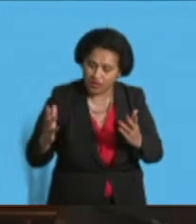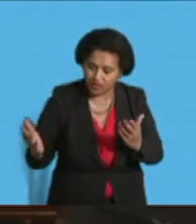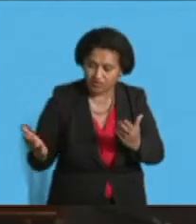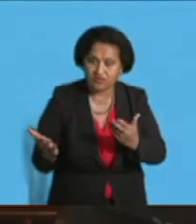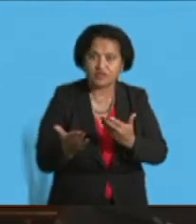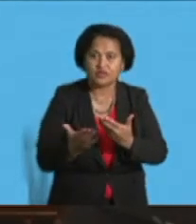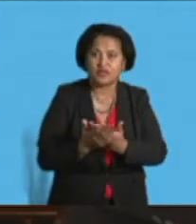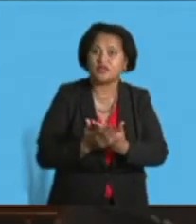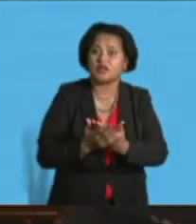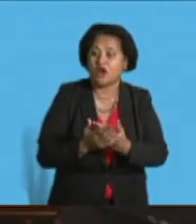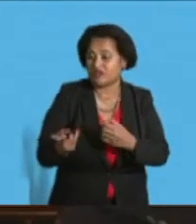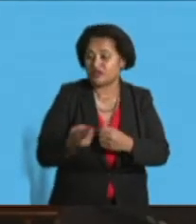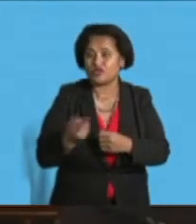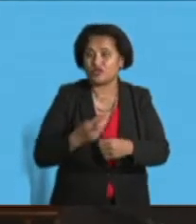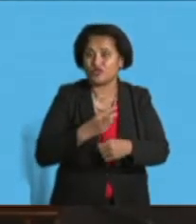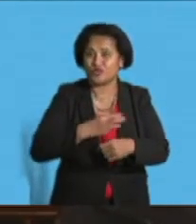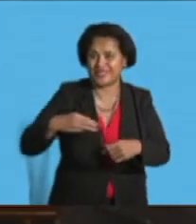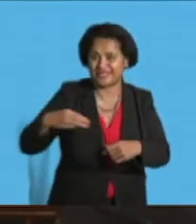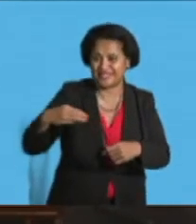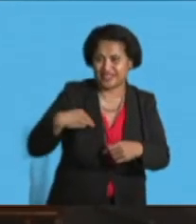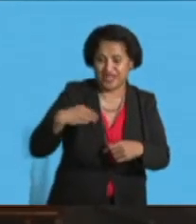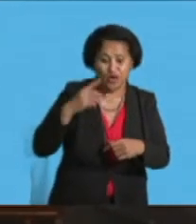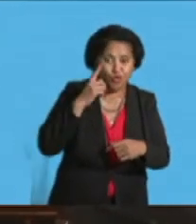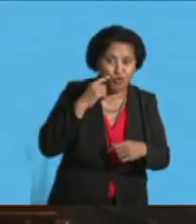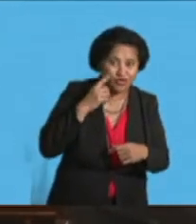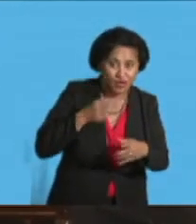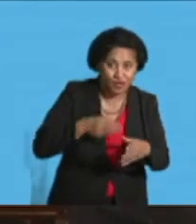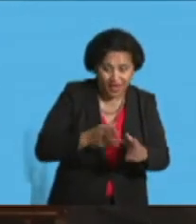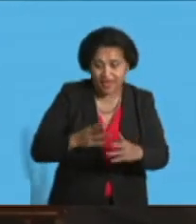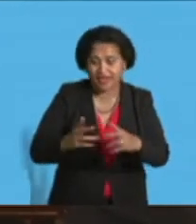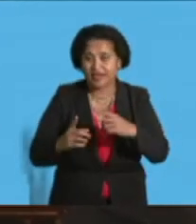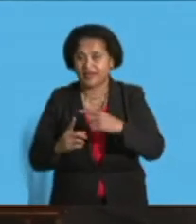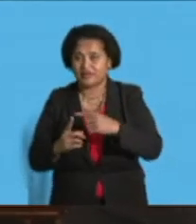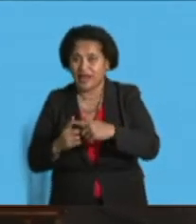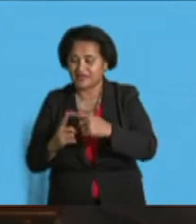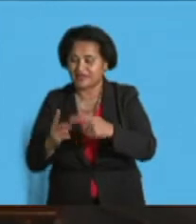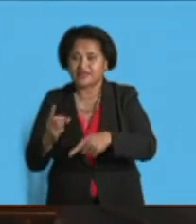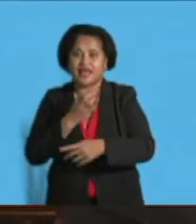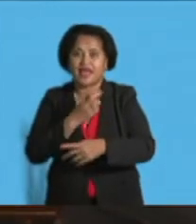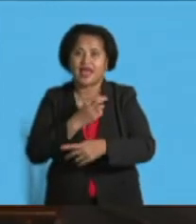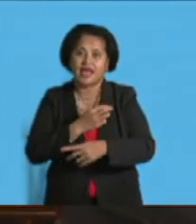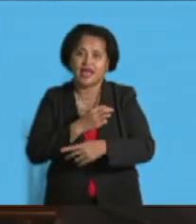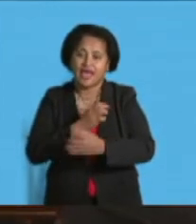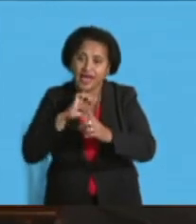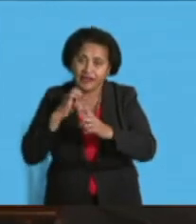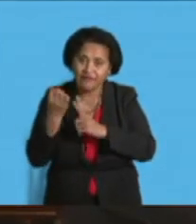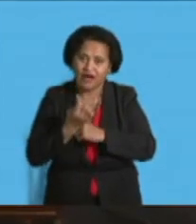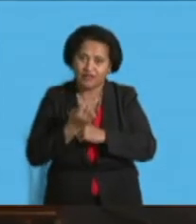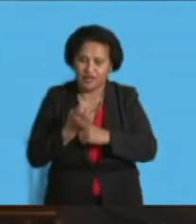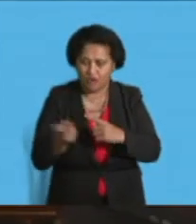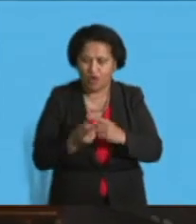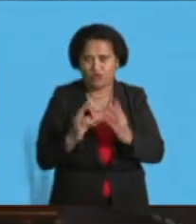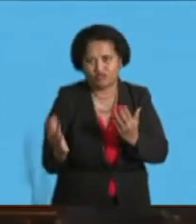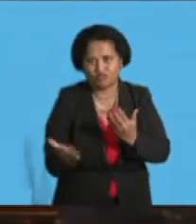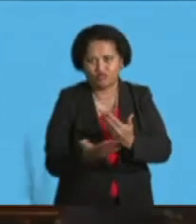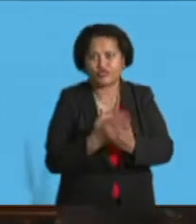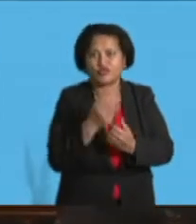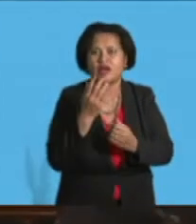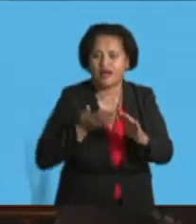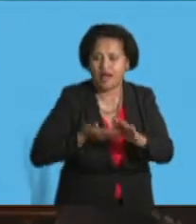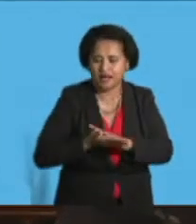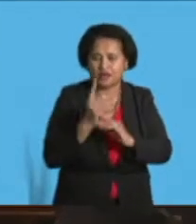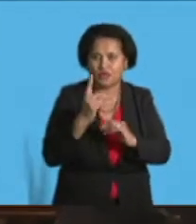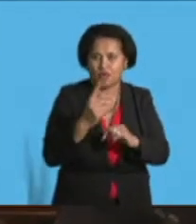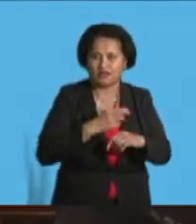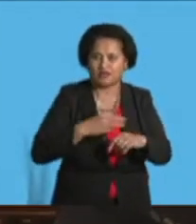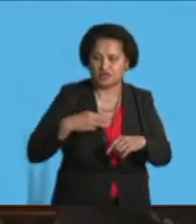of the efforts of the two ministries presents opportune time to formulate policies aimed to sustainably manage our natural resources.